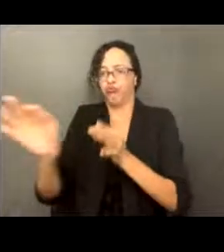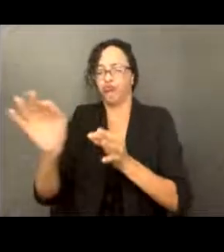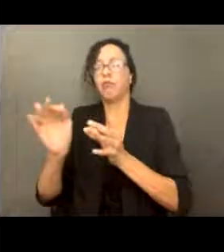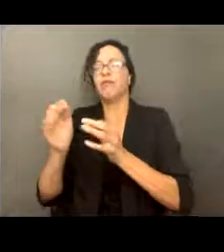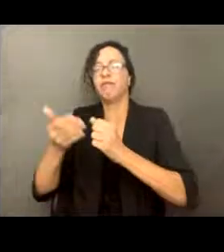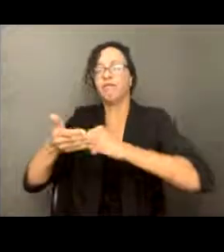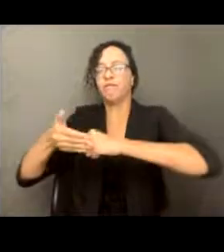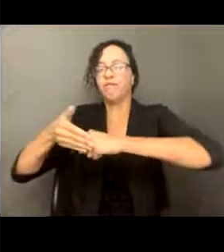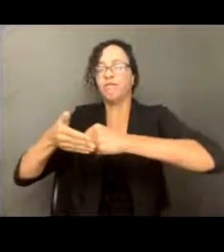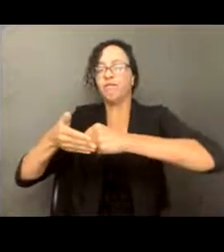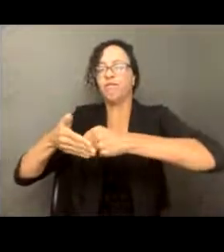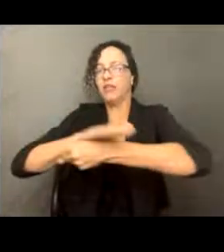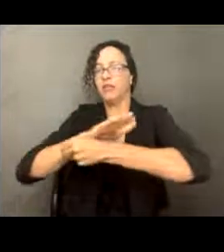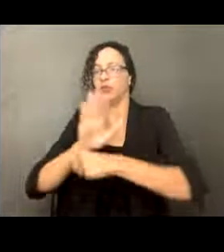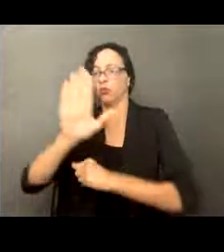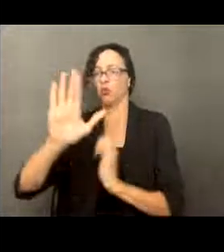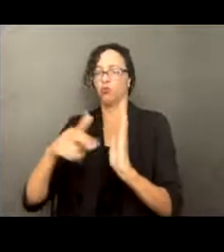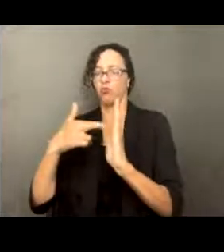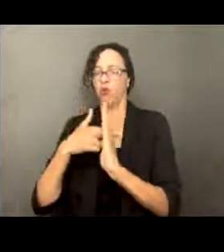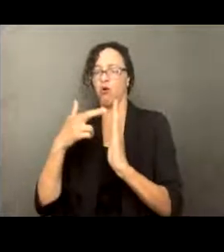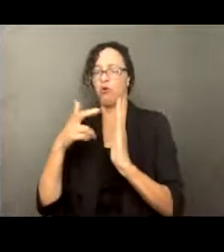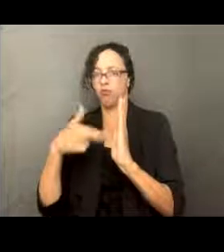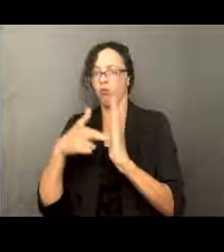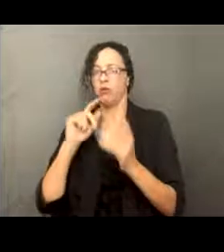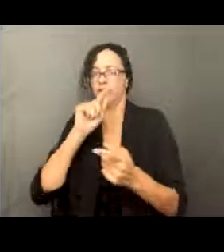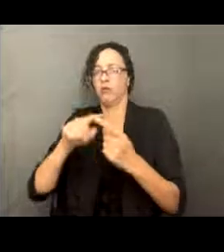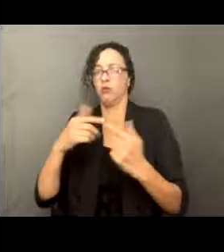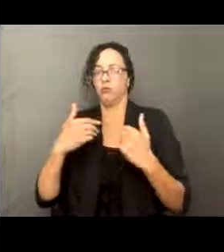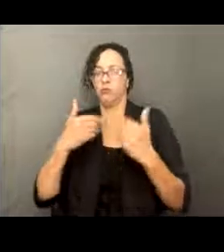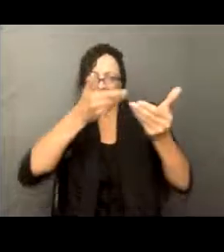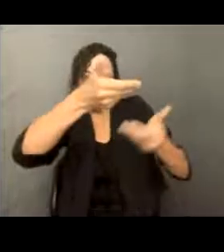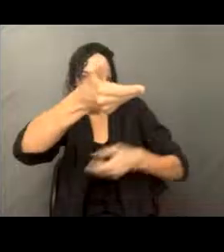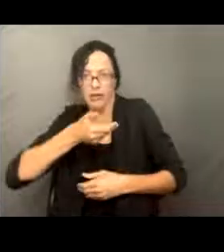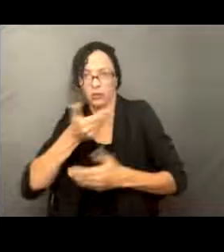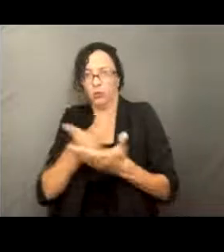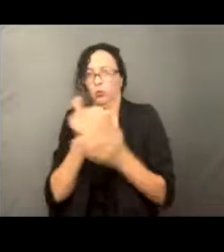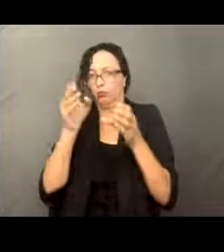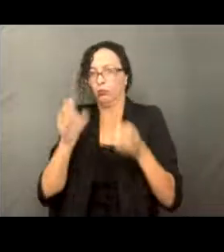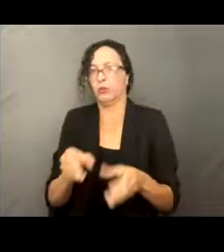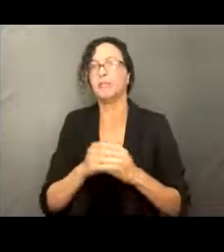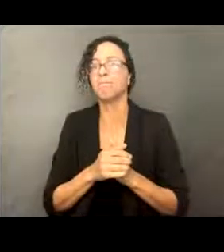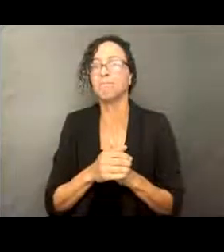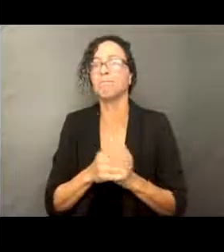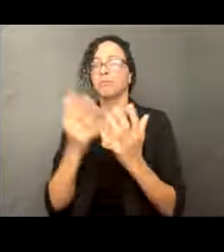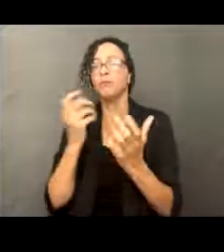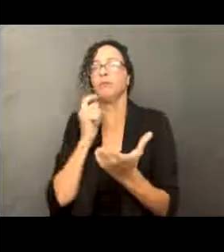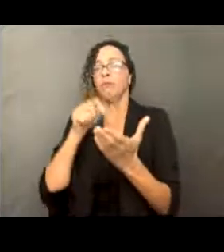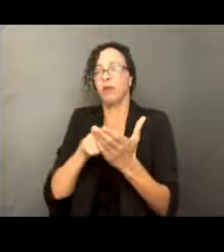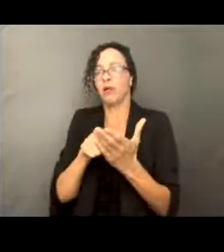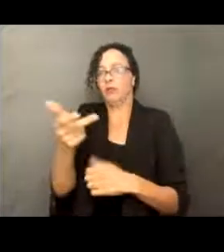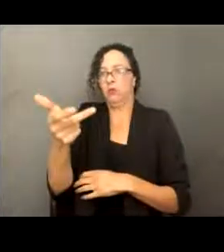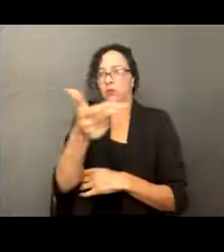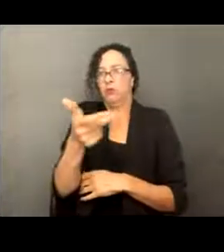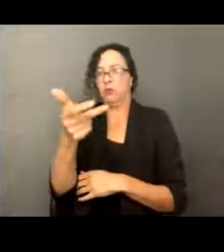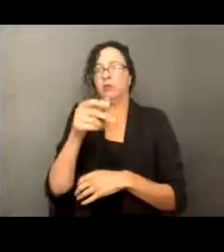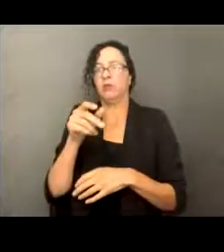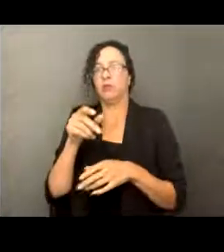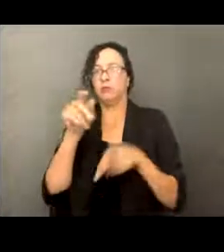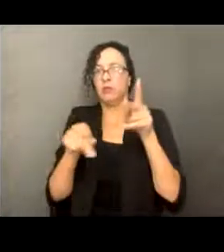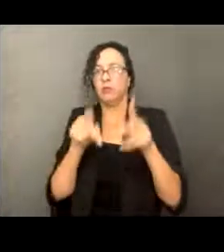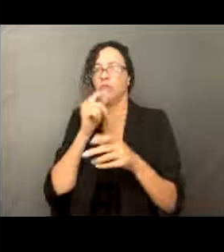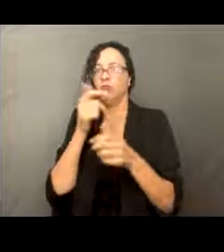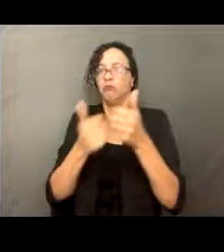permanently. I'm also pleased to welcome Lashara Ward as our new Associate Deputy Director overseeing the local partnership